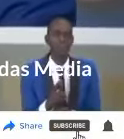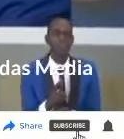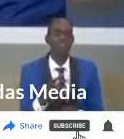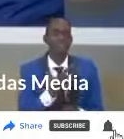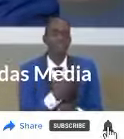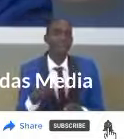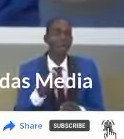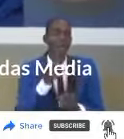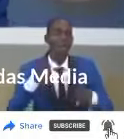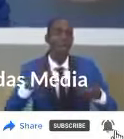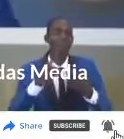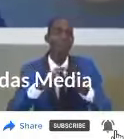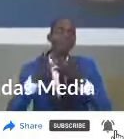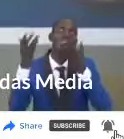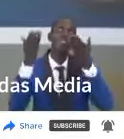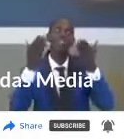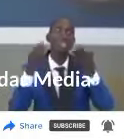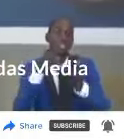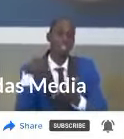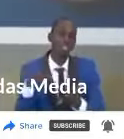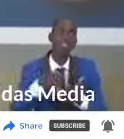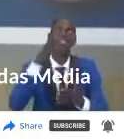And we're going to serve this God of heaven.